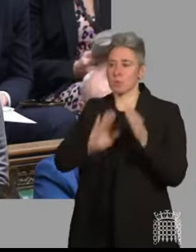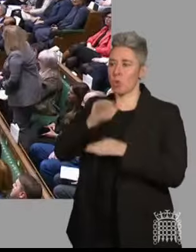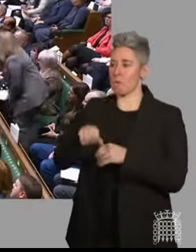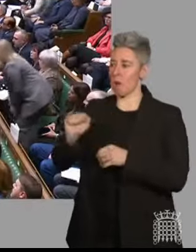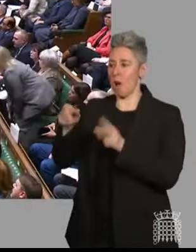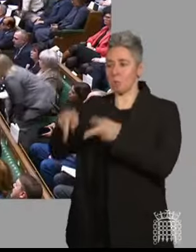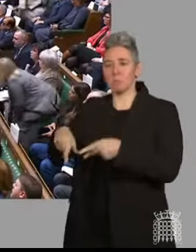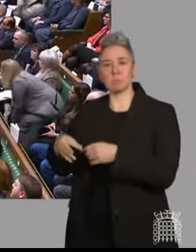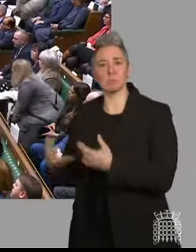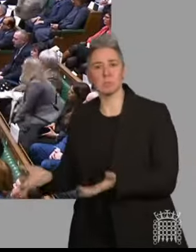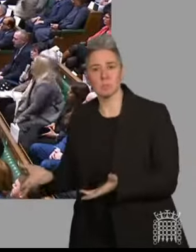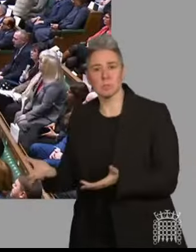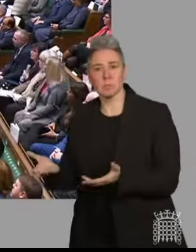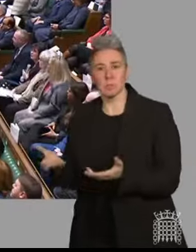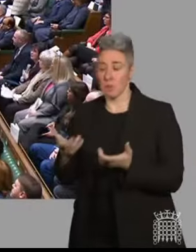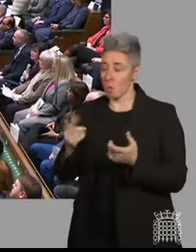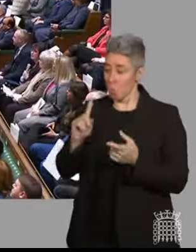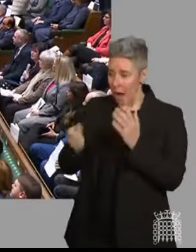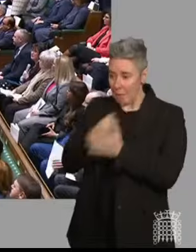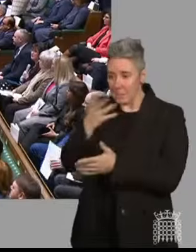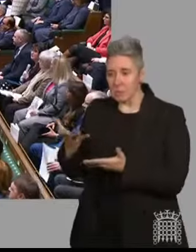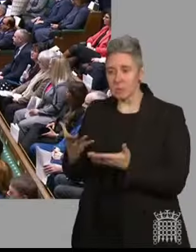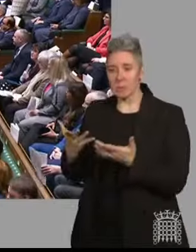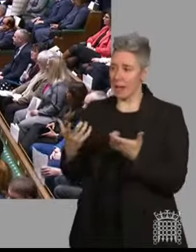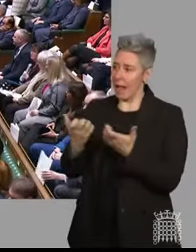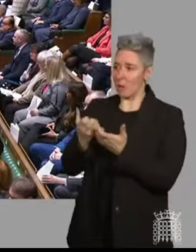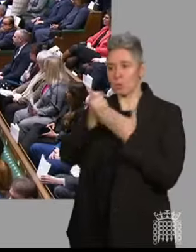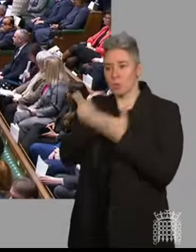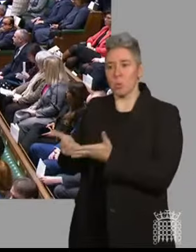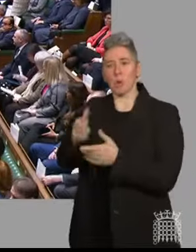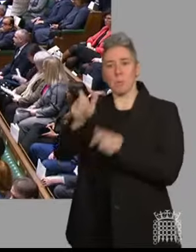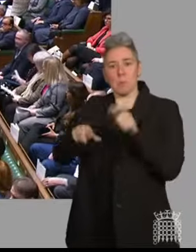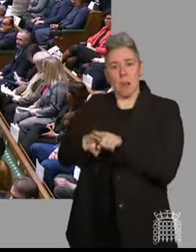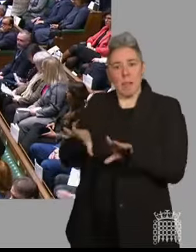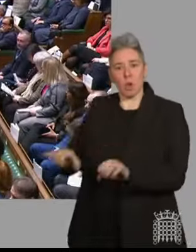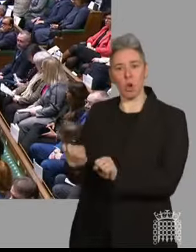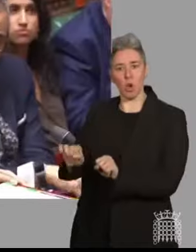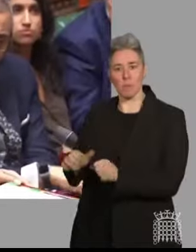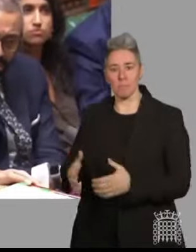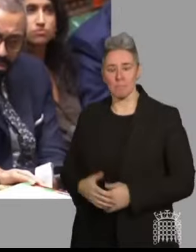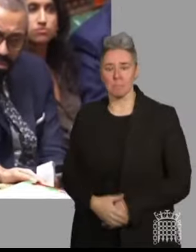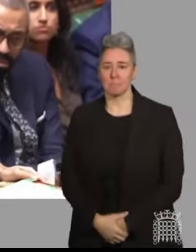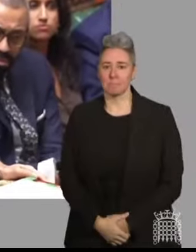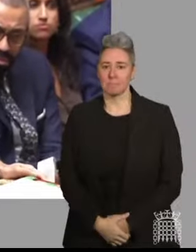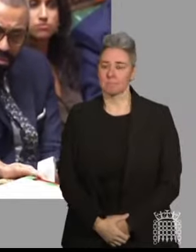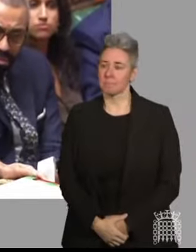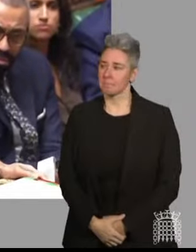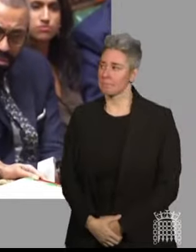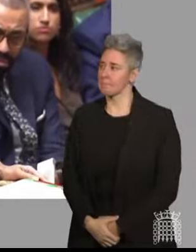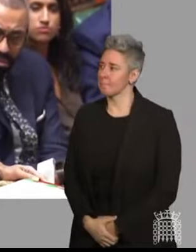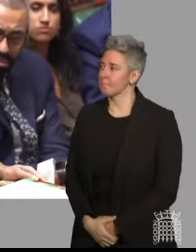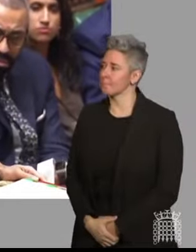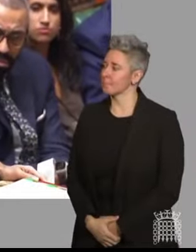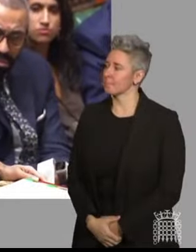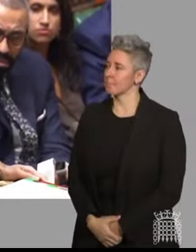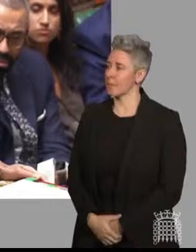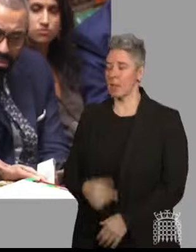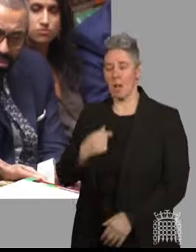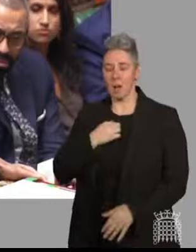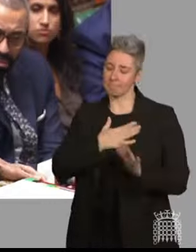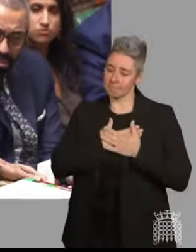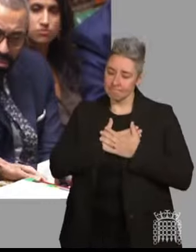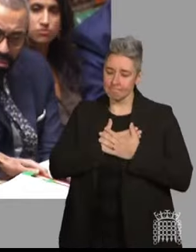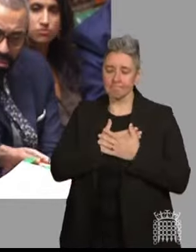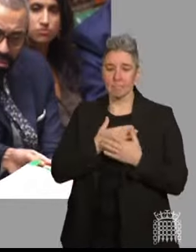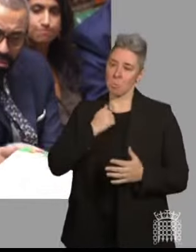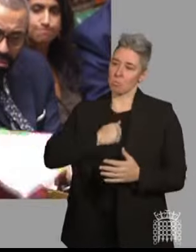support? I'm very sorry to hear about the honourable lady's constituent and her tragic loss, and I'd be very happy to meet with her at the